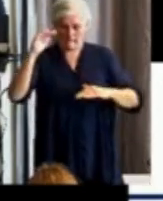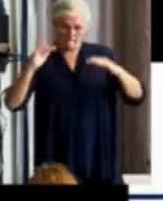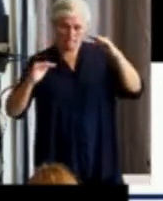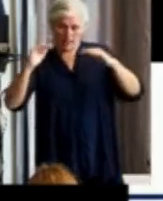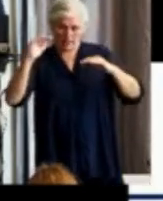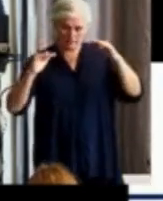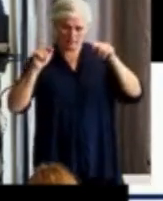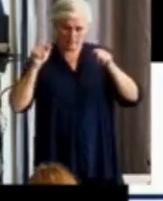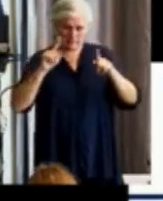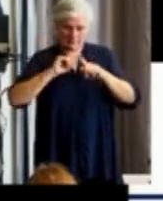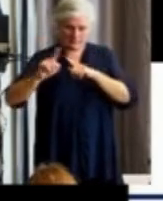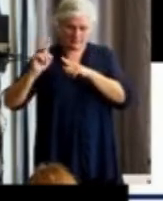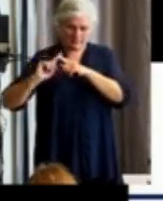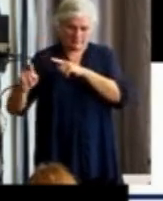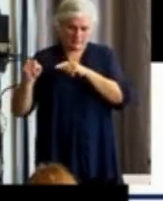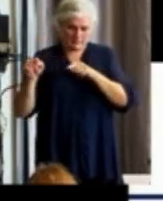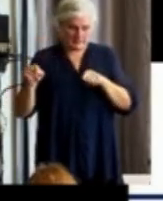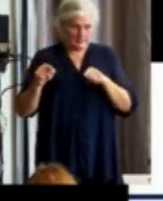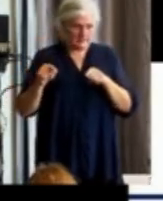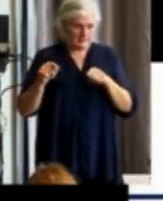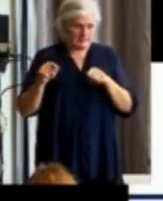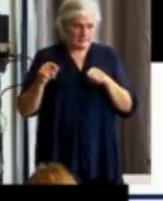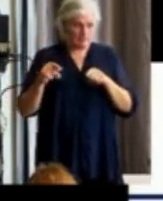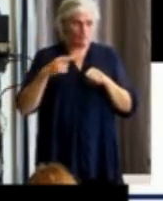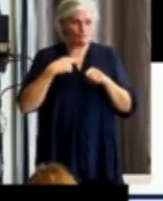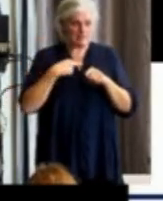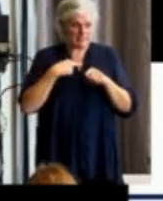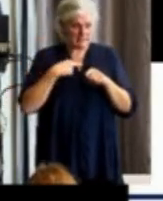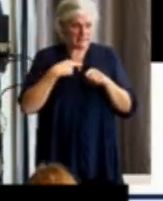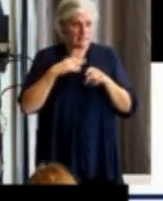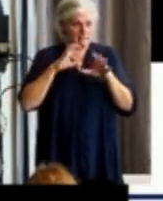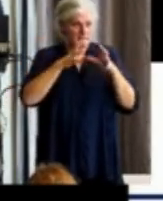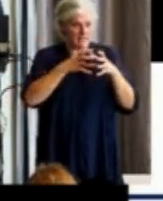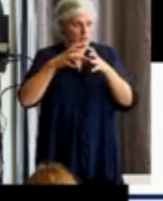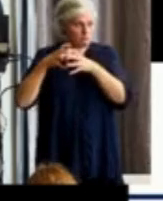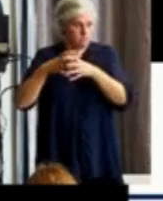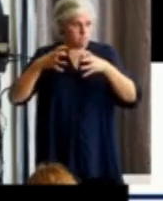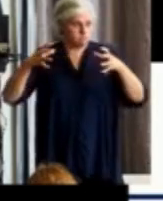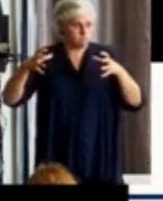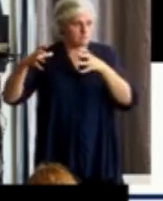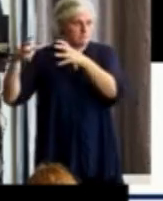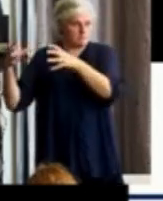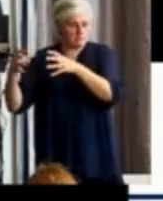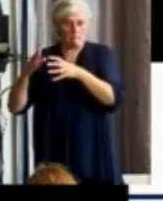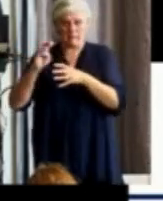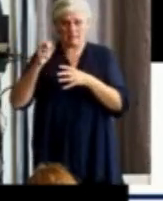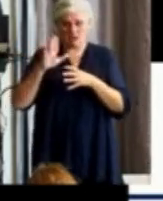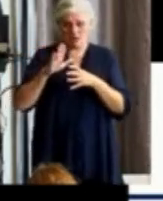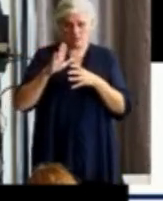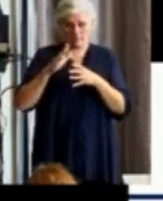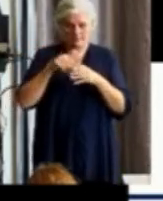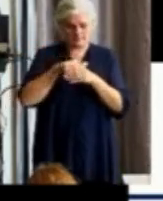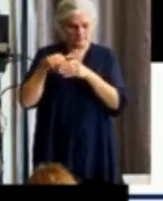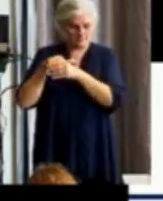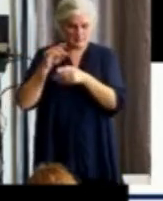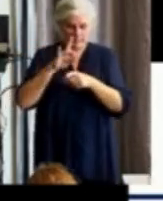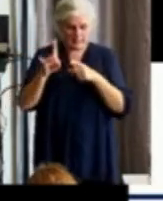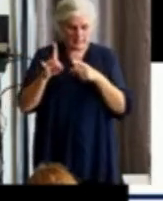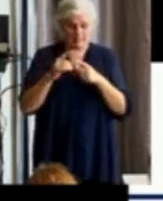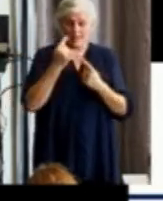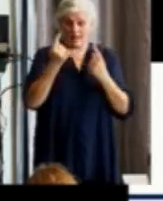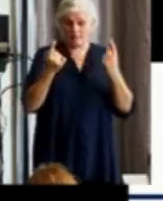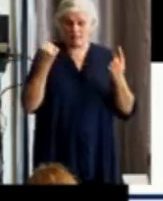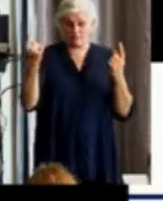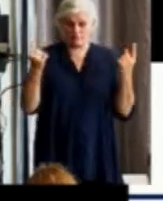these two different phyla. Now, these are two really big groups of bacterial species. We're not talking about